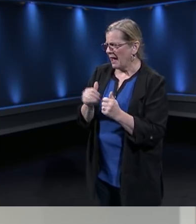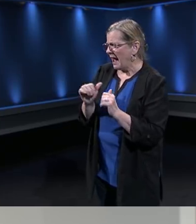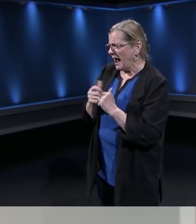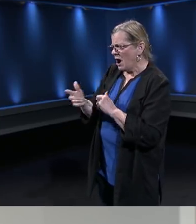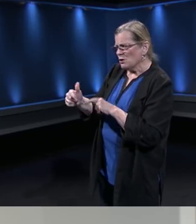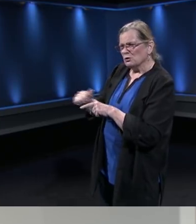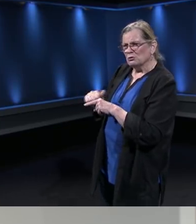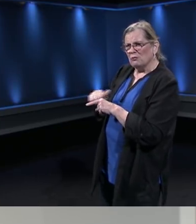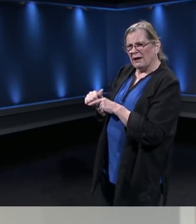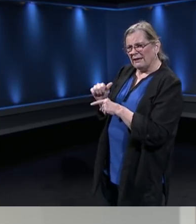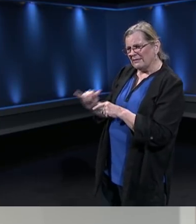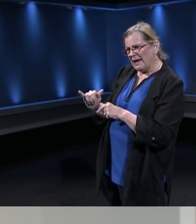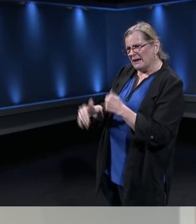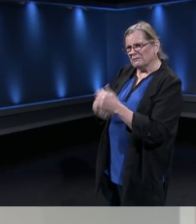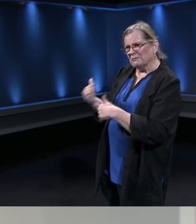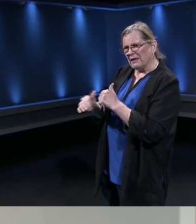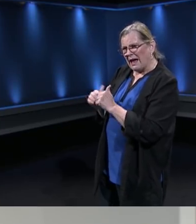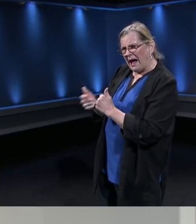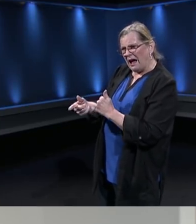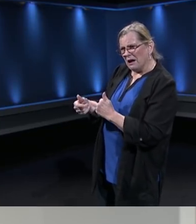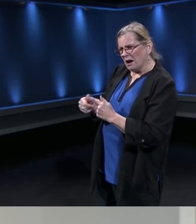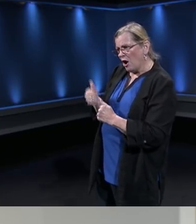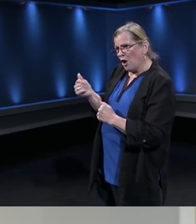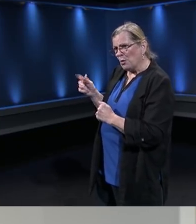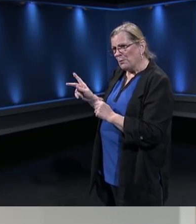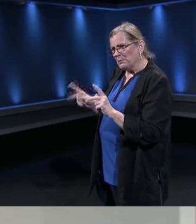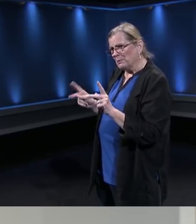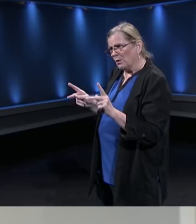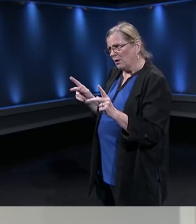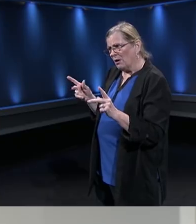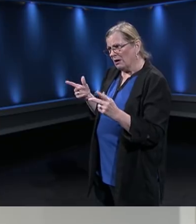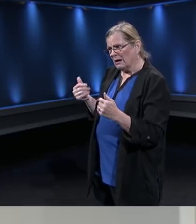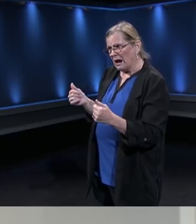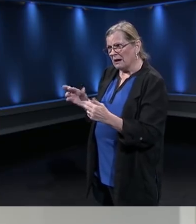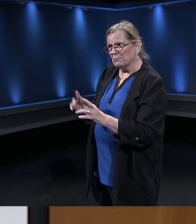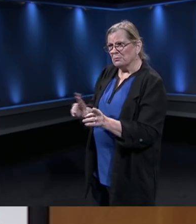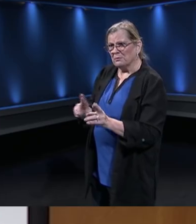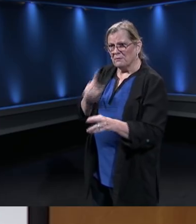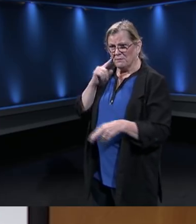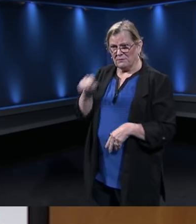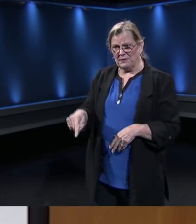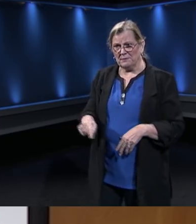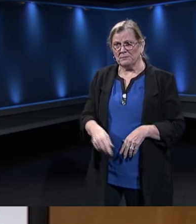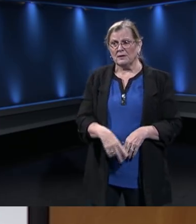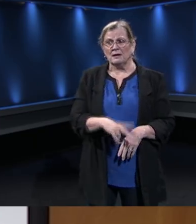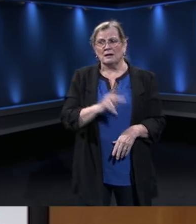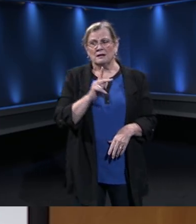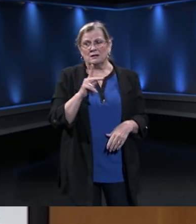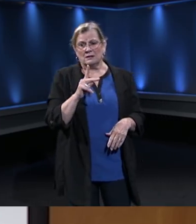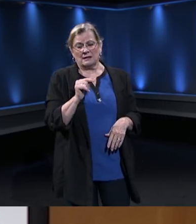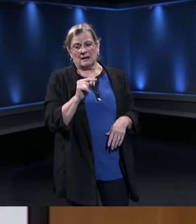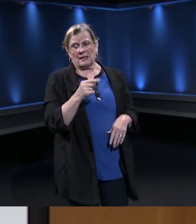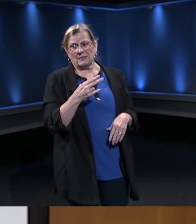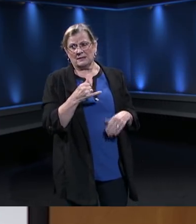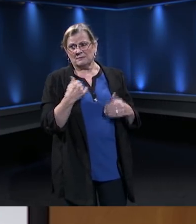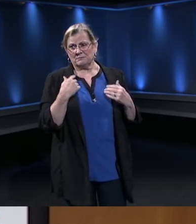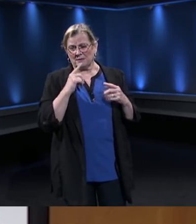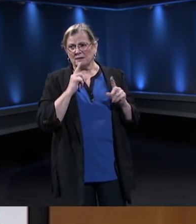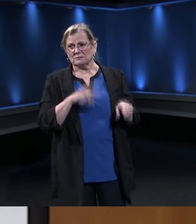that others can learn more about? How can they learn more about it? Great. Youth mental health first aid is absolutely one of my